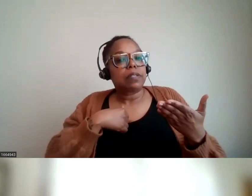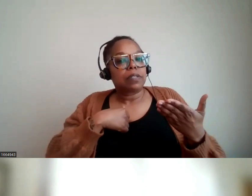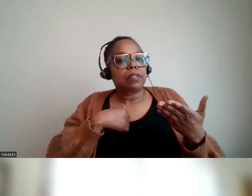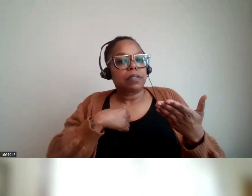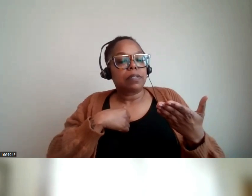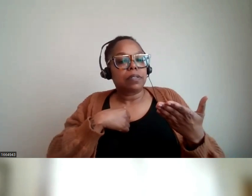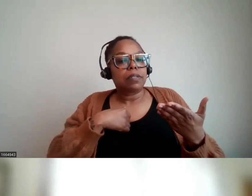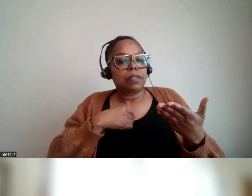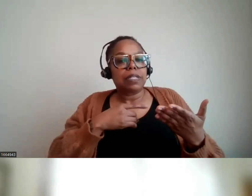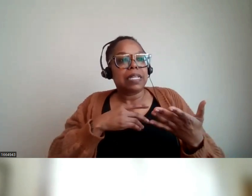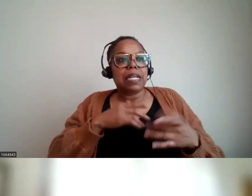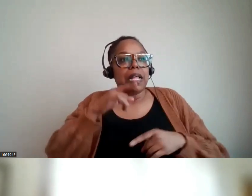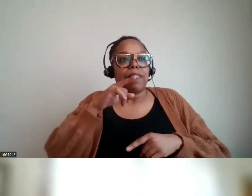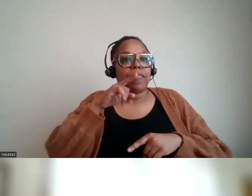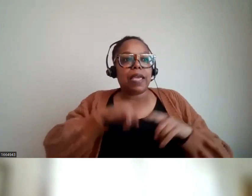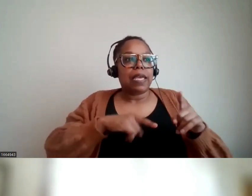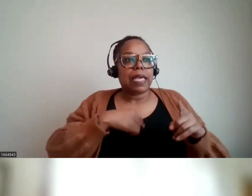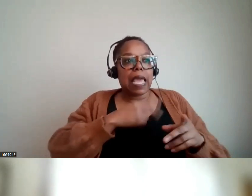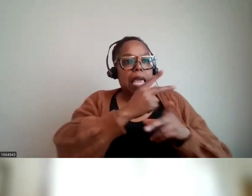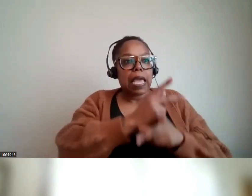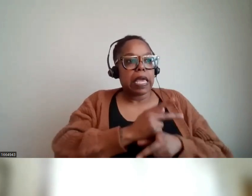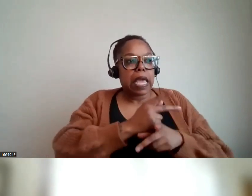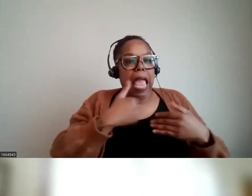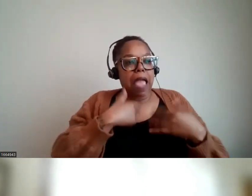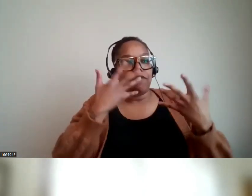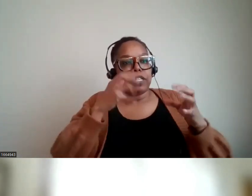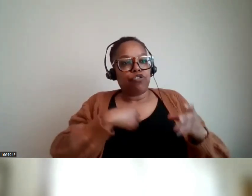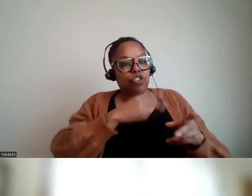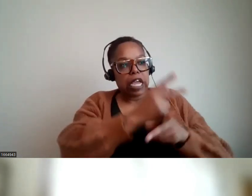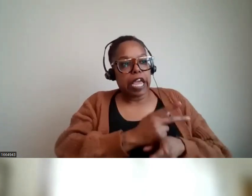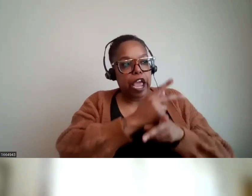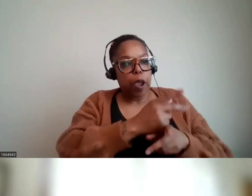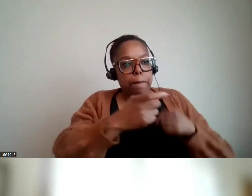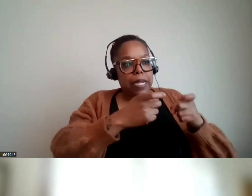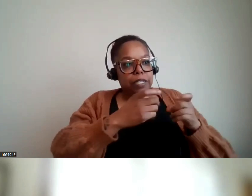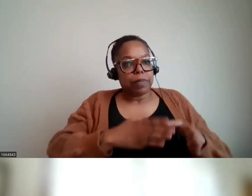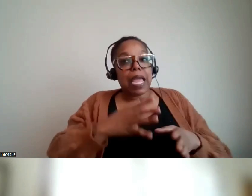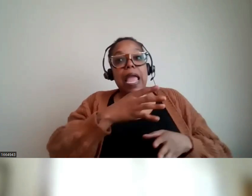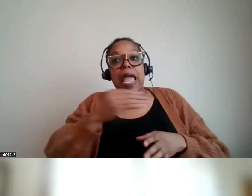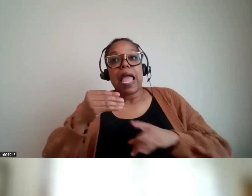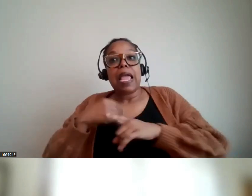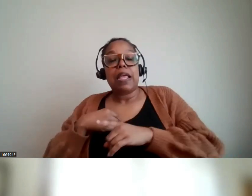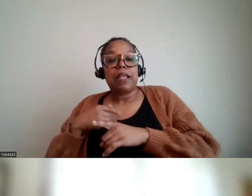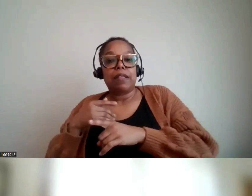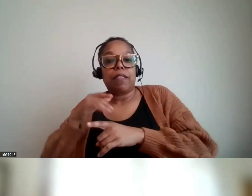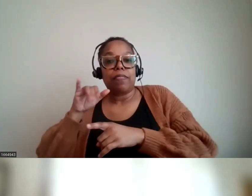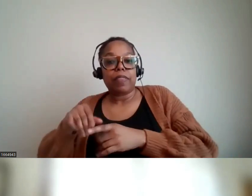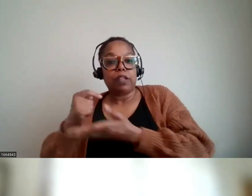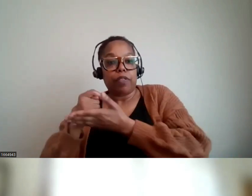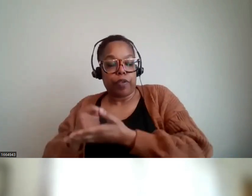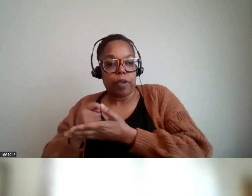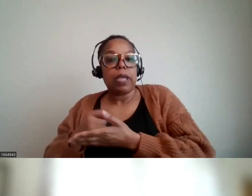have care management with someone else and us. So it's one or the other. So if they call through to perform care, that